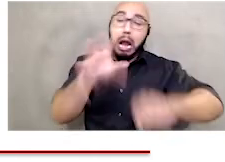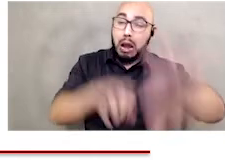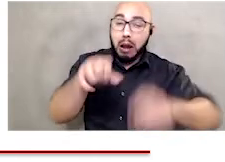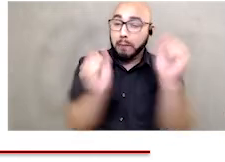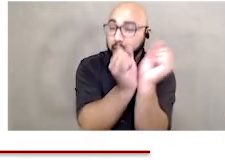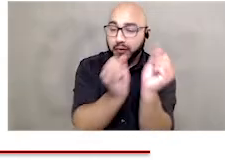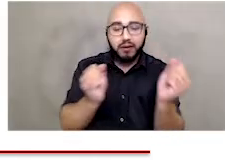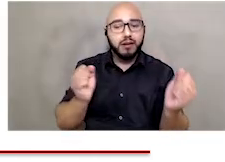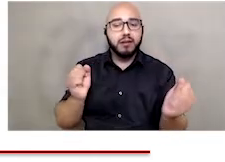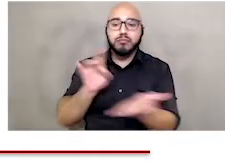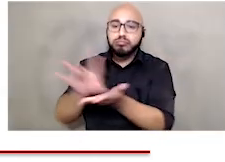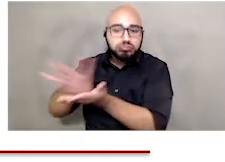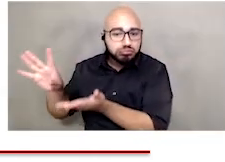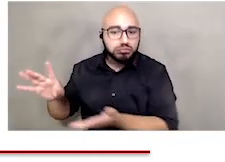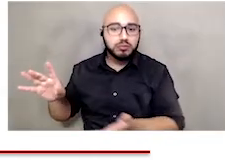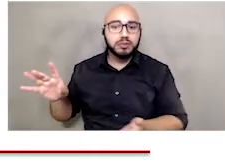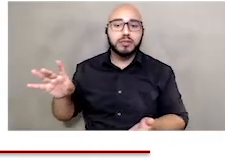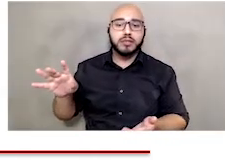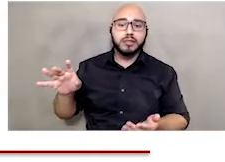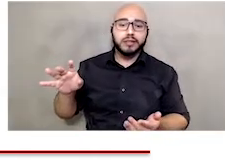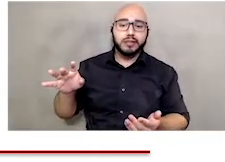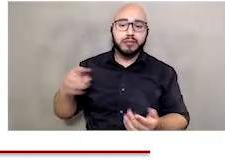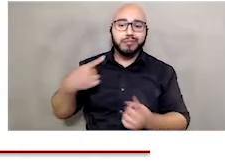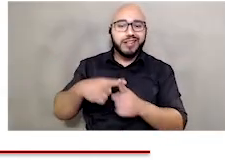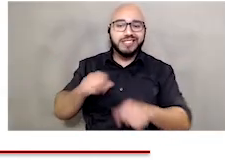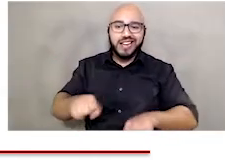for them and for their community as well.